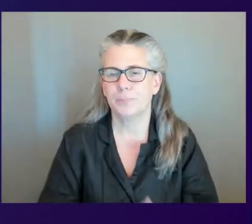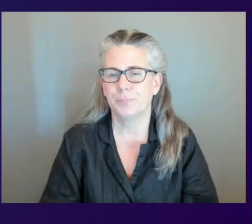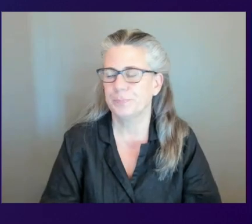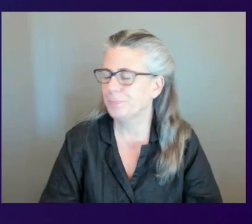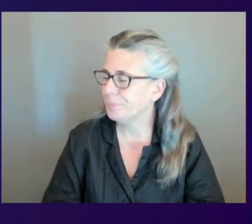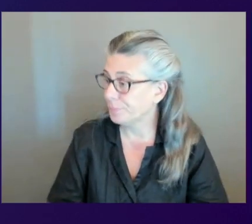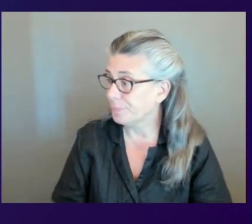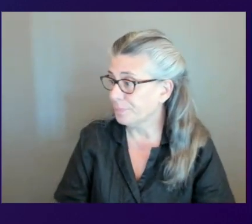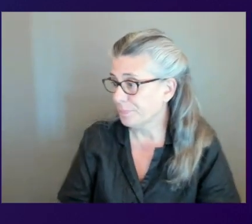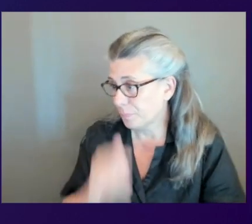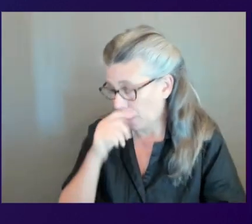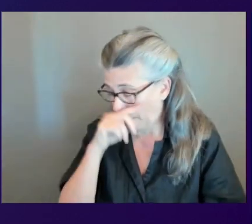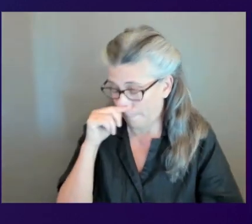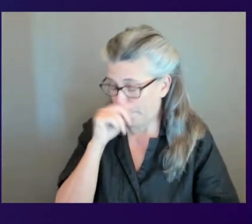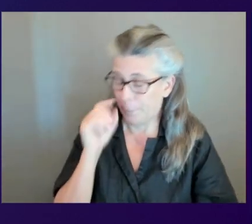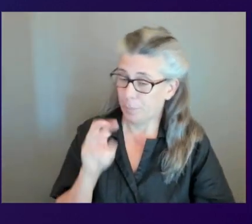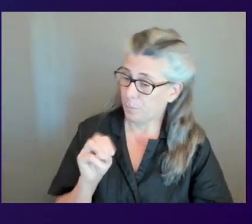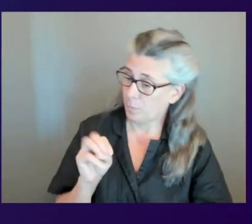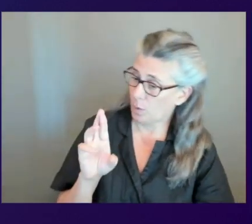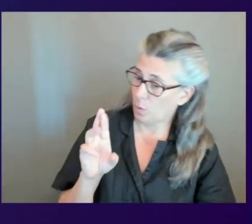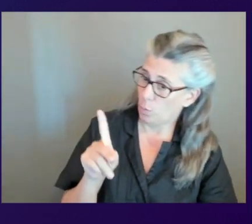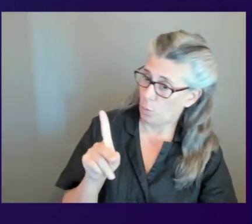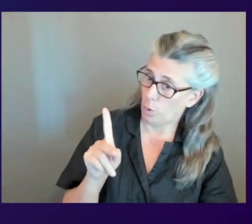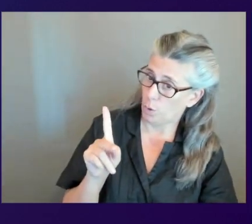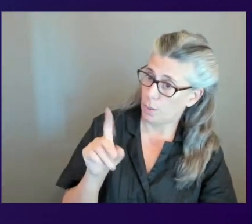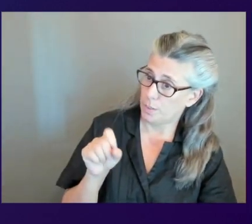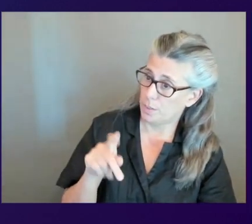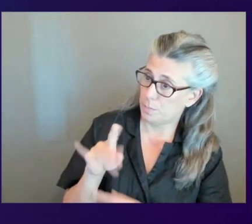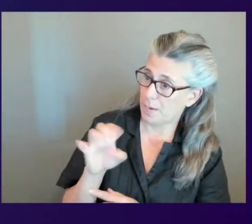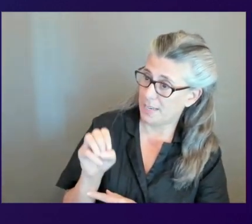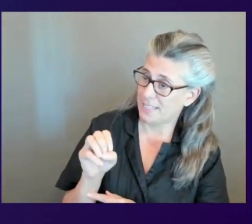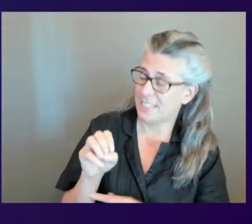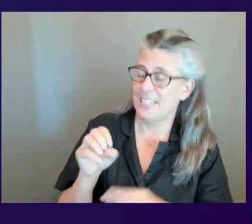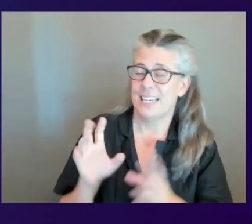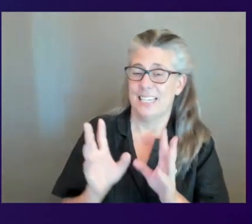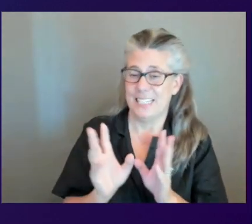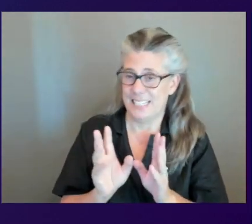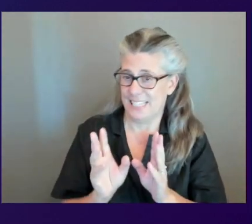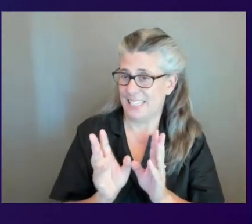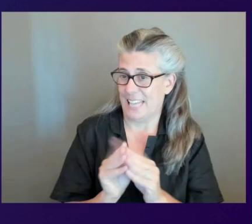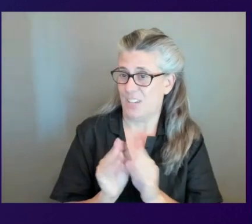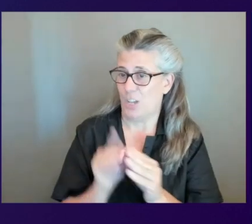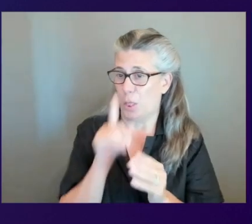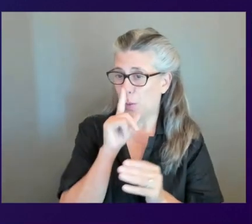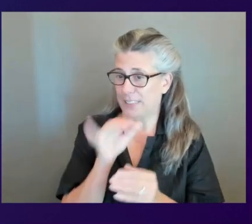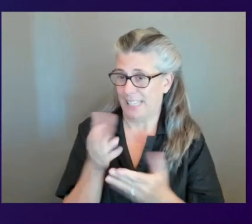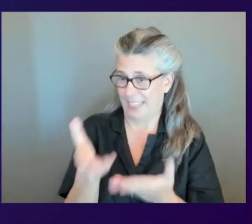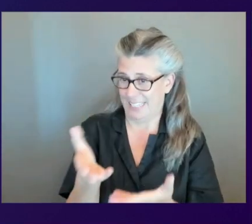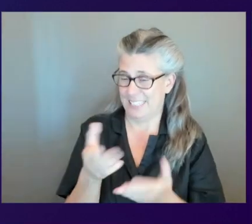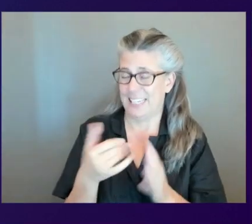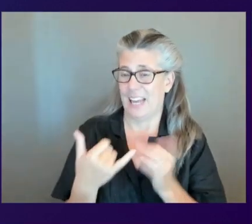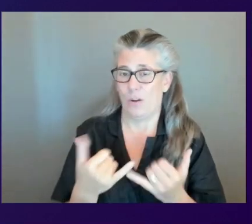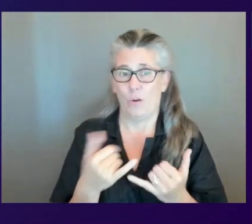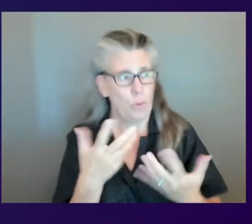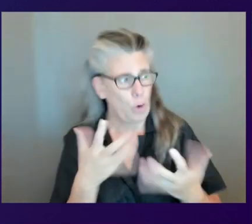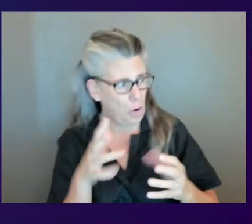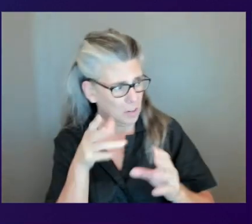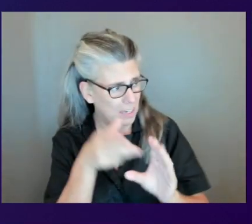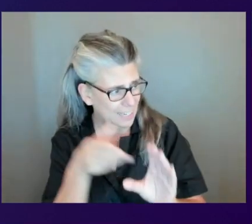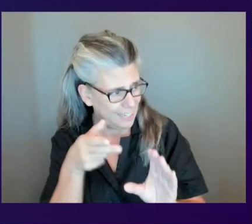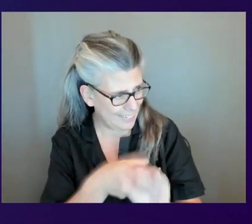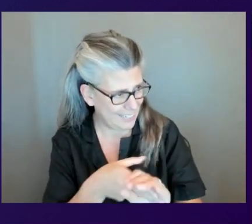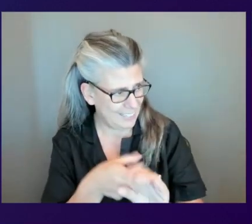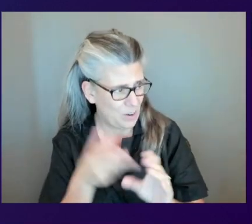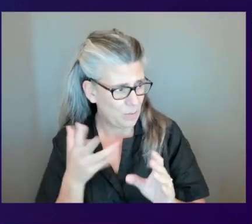a Workspaces Web session looks Are like. we in a session right now, Rich? That's it. Wow. We're already there, Jeff. Look at that. And I see the toolbar, the black